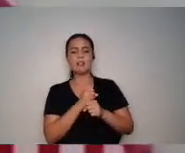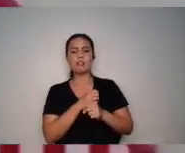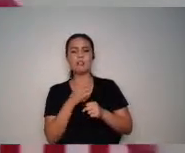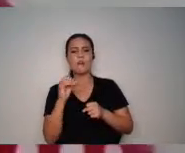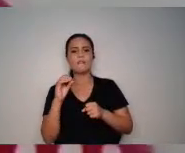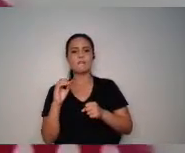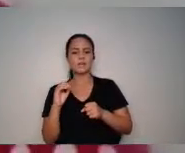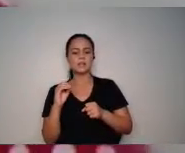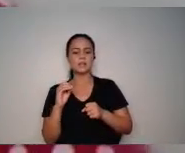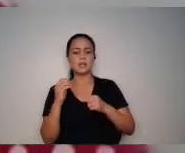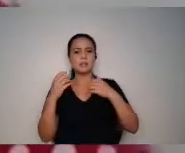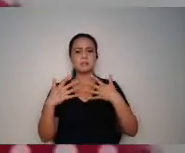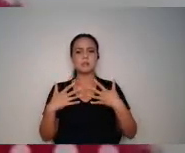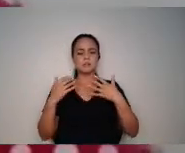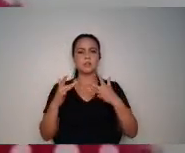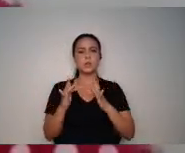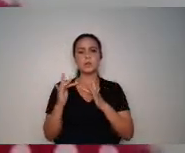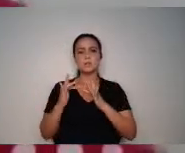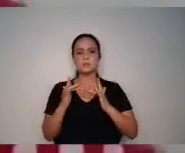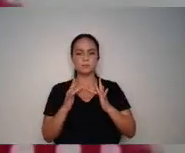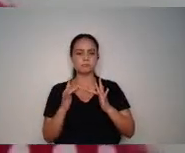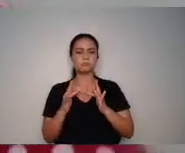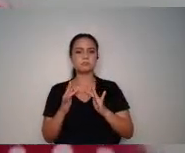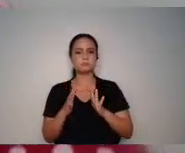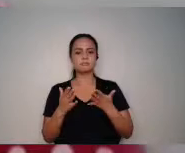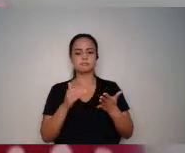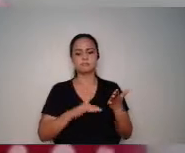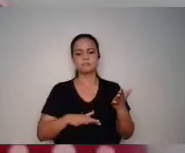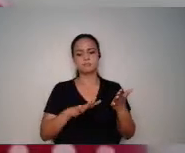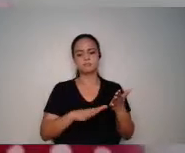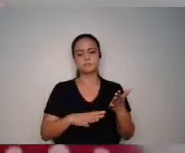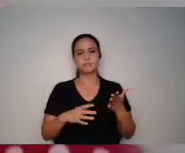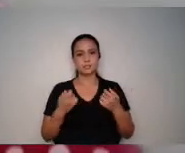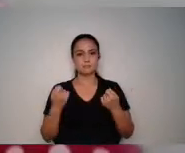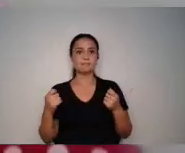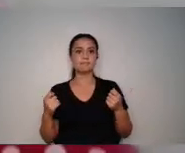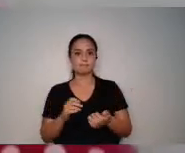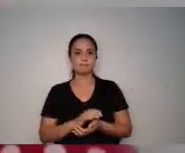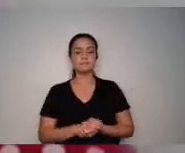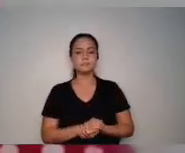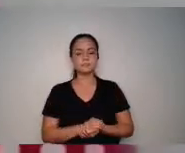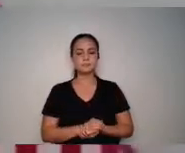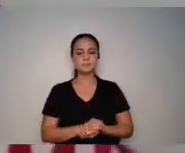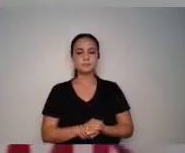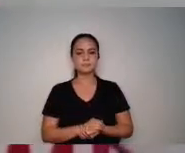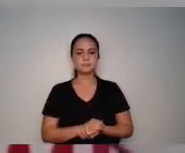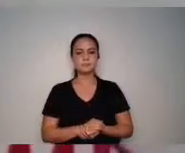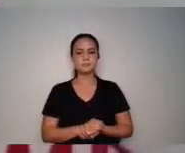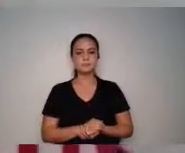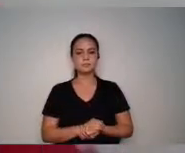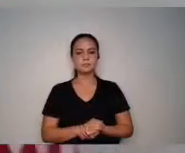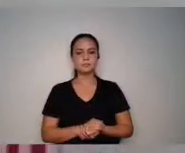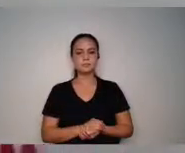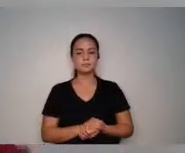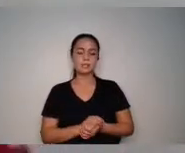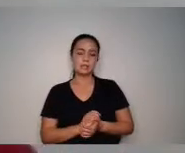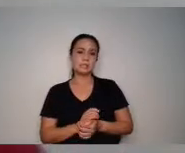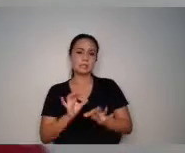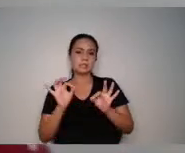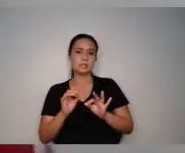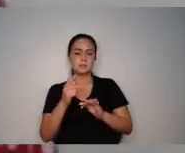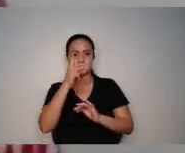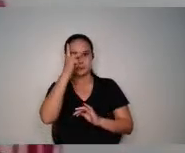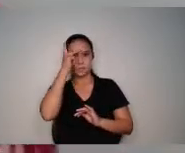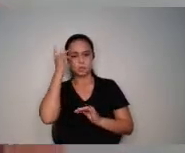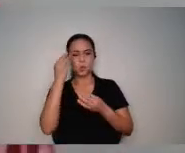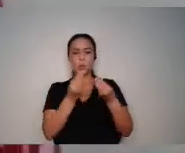from the late 90s, which is the issue of connection. That is essential.